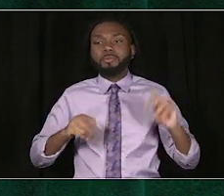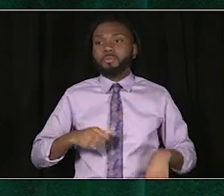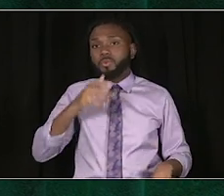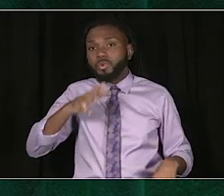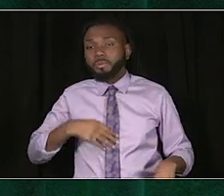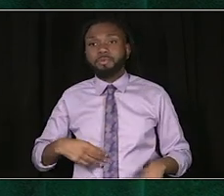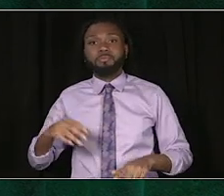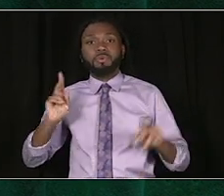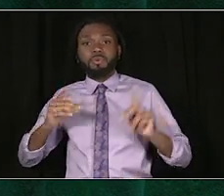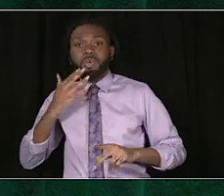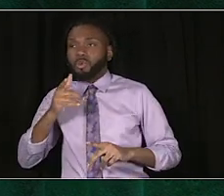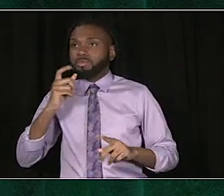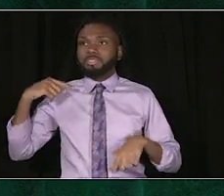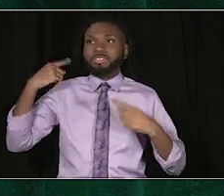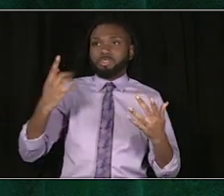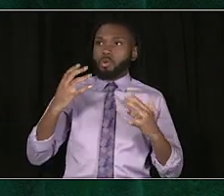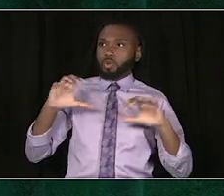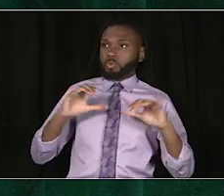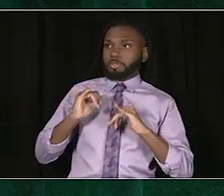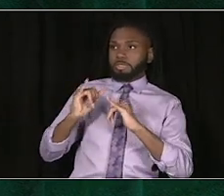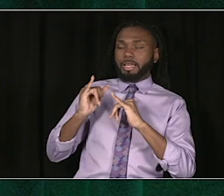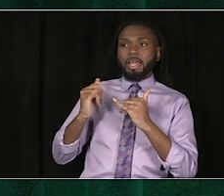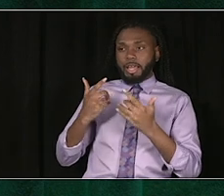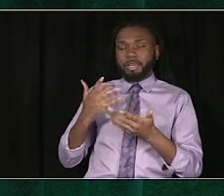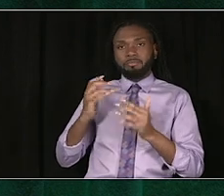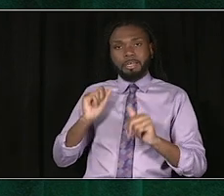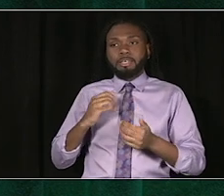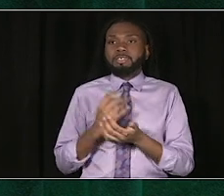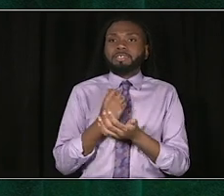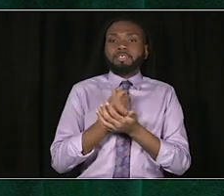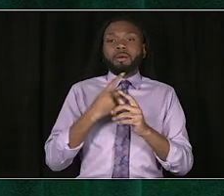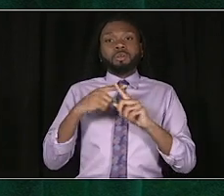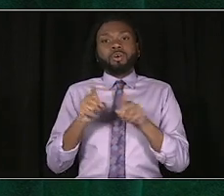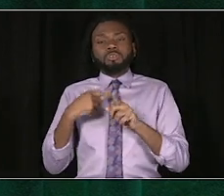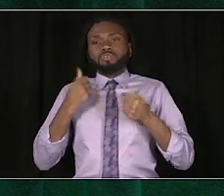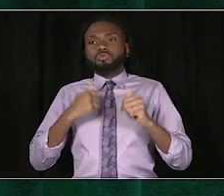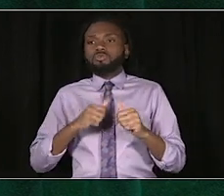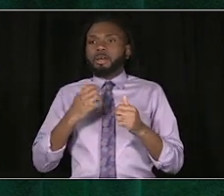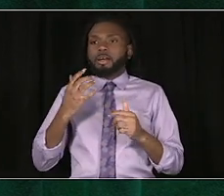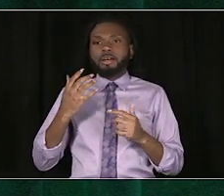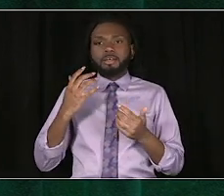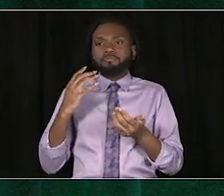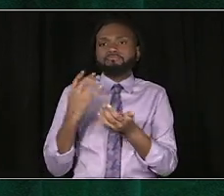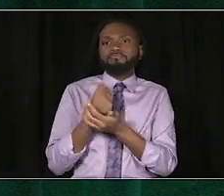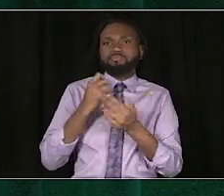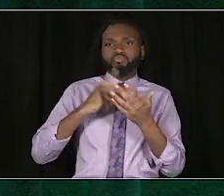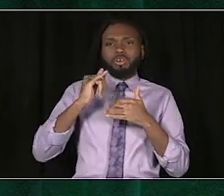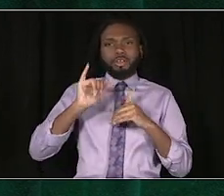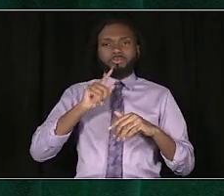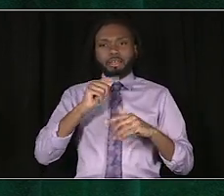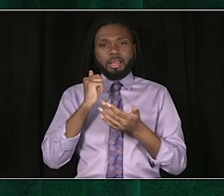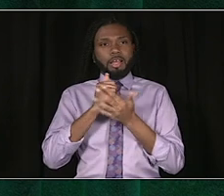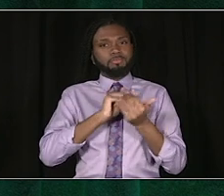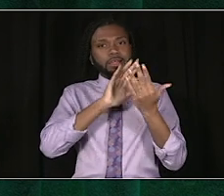women, people of color who've always wanted to do what I do. And I've tried to take on projects that really tackle all those things. You know, I